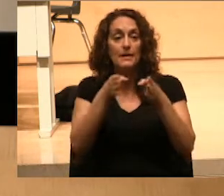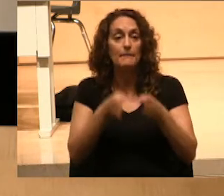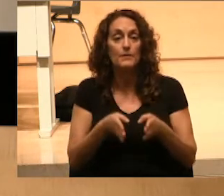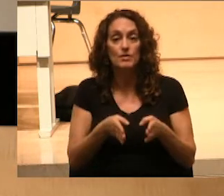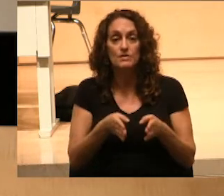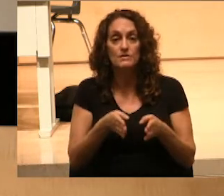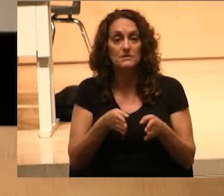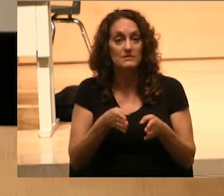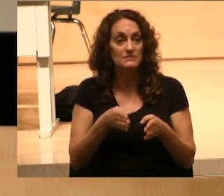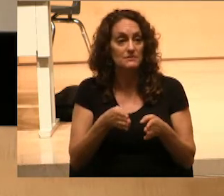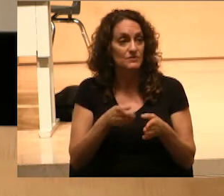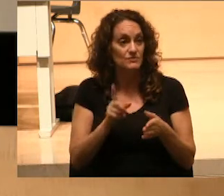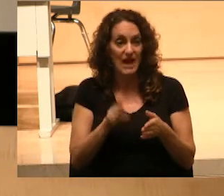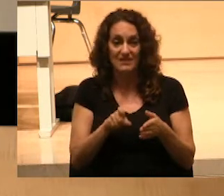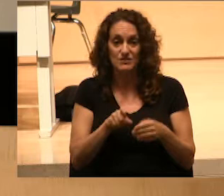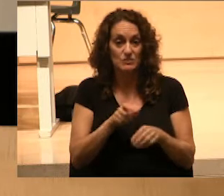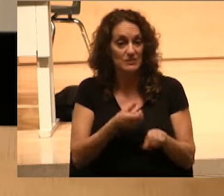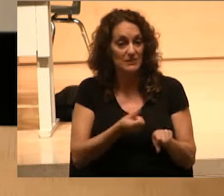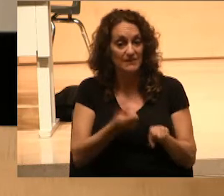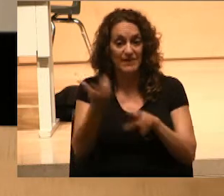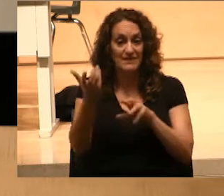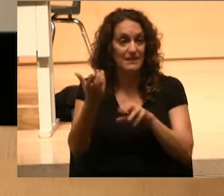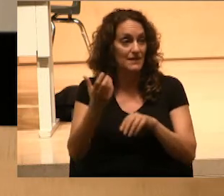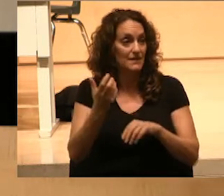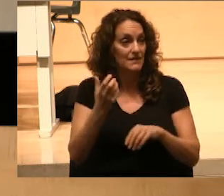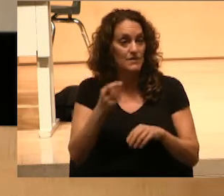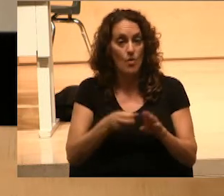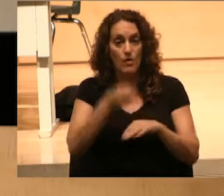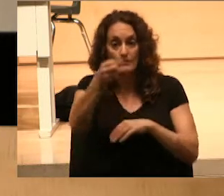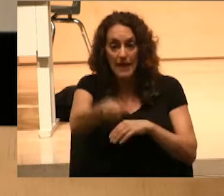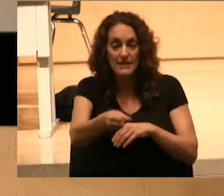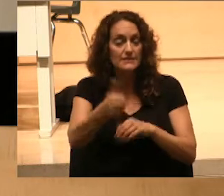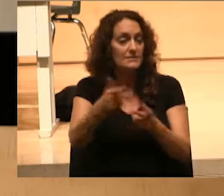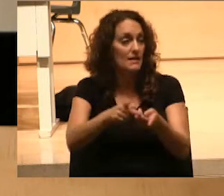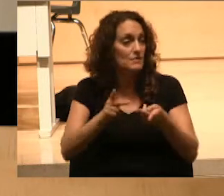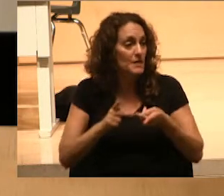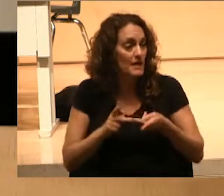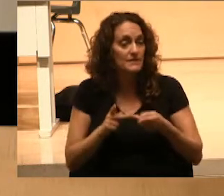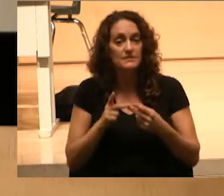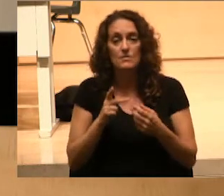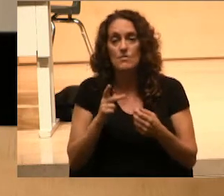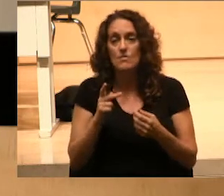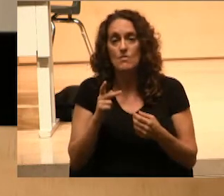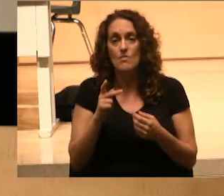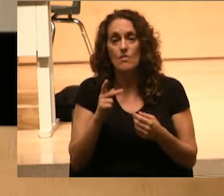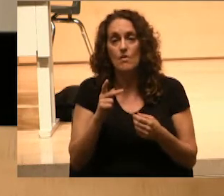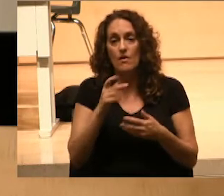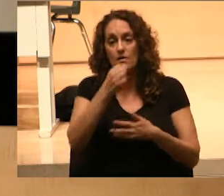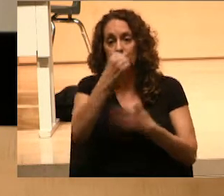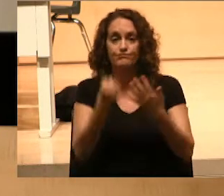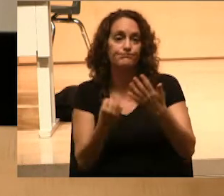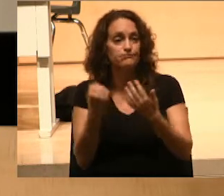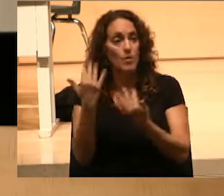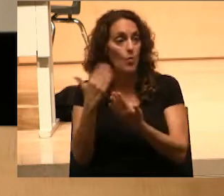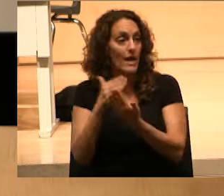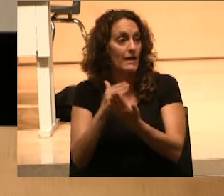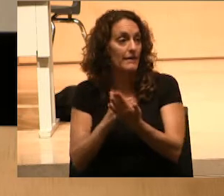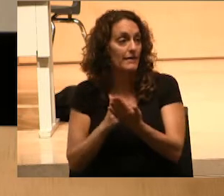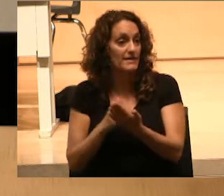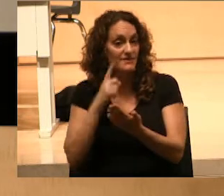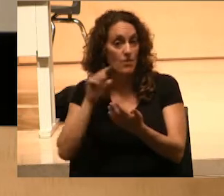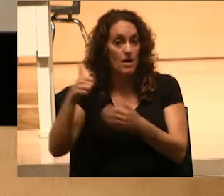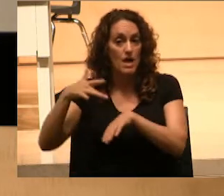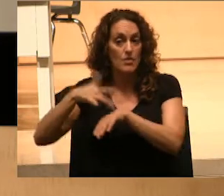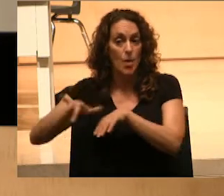be evicted or kicked out or placed somewhere else or wait online for an opening if there is